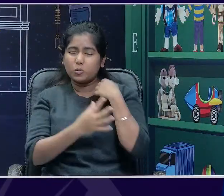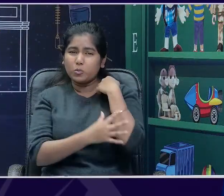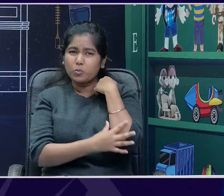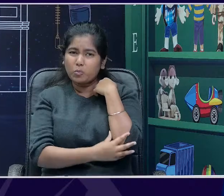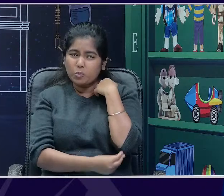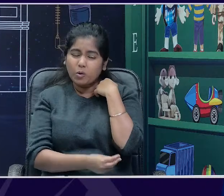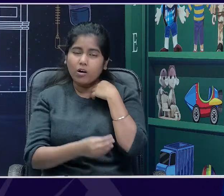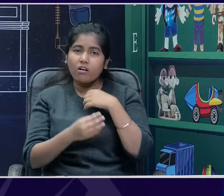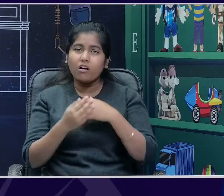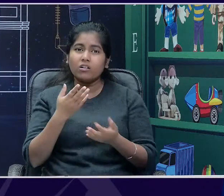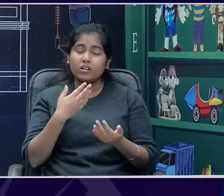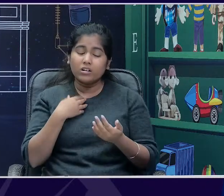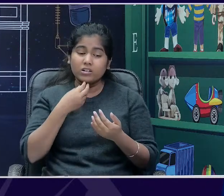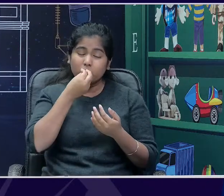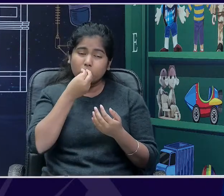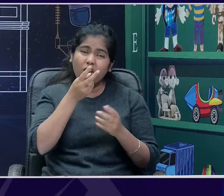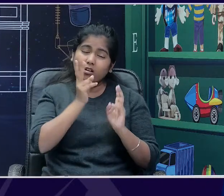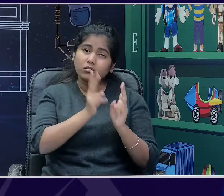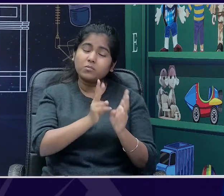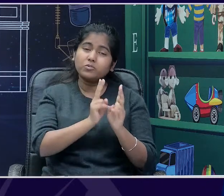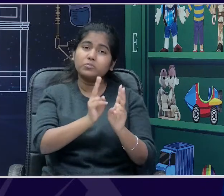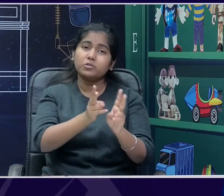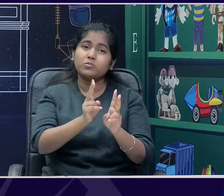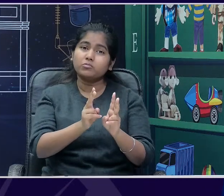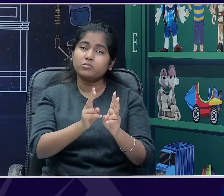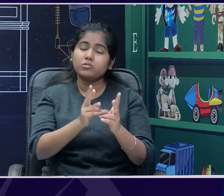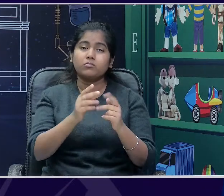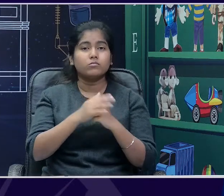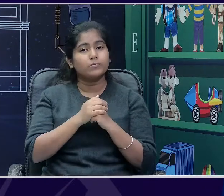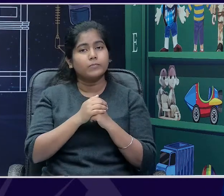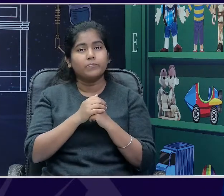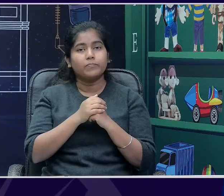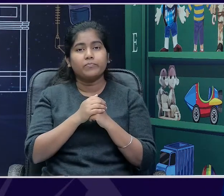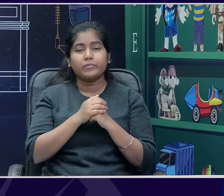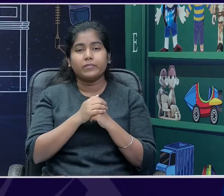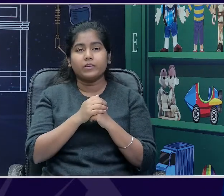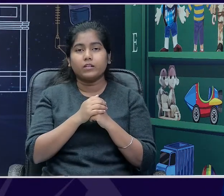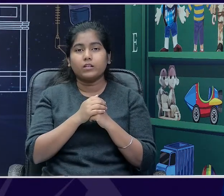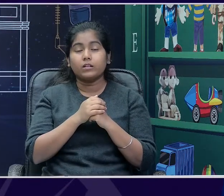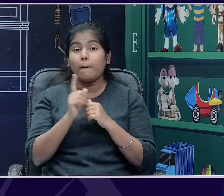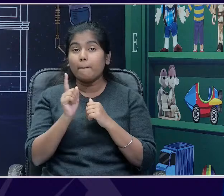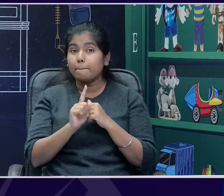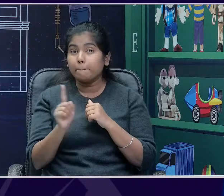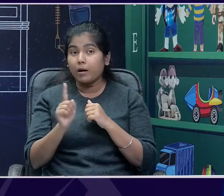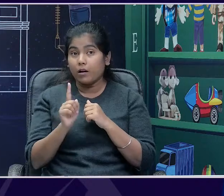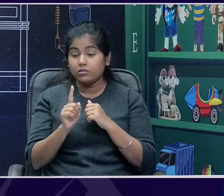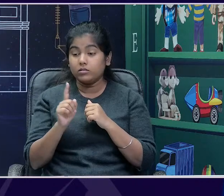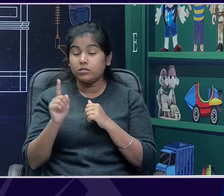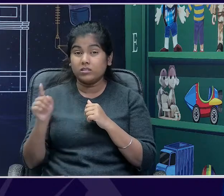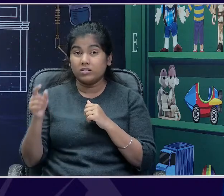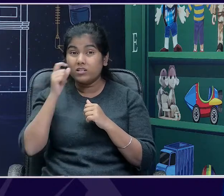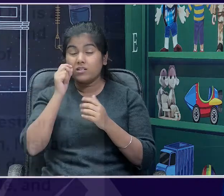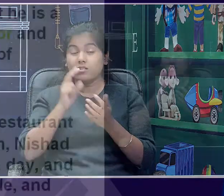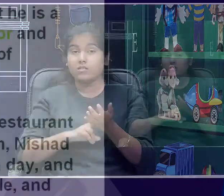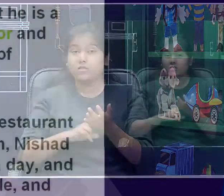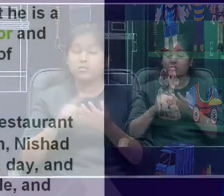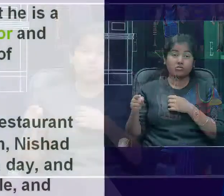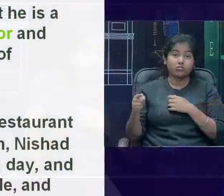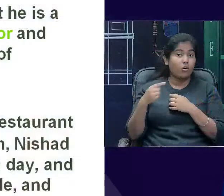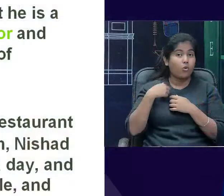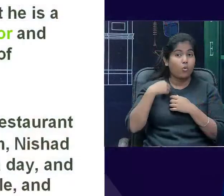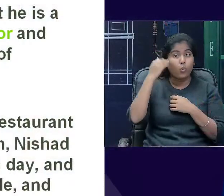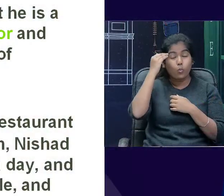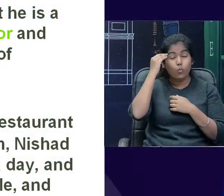cannot afford variety of food. So, but to his surprise, he came to know. He then pays